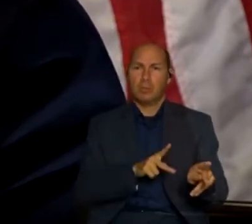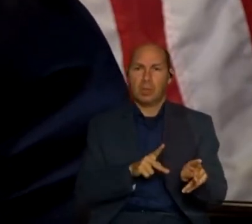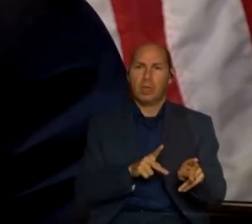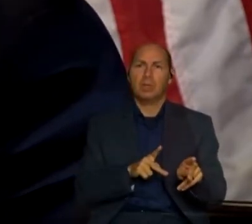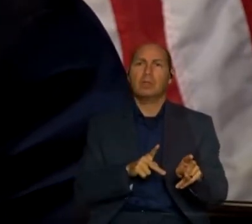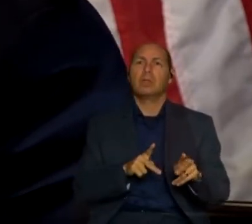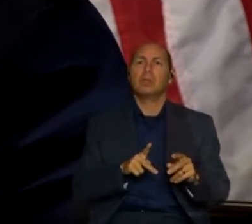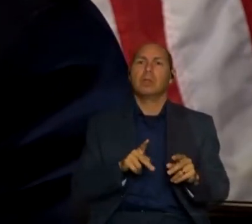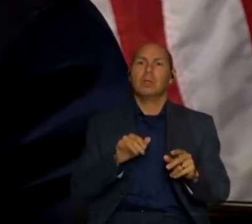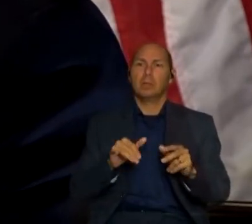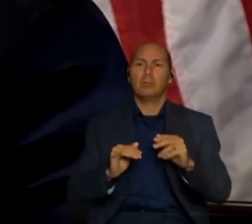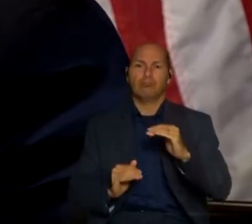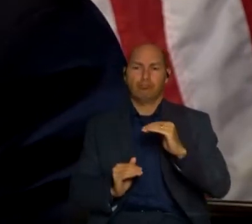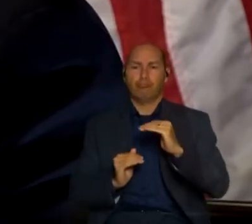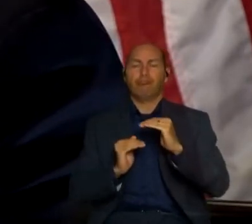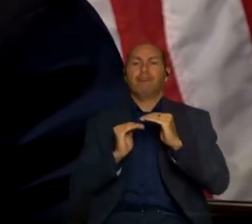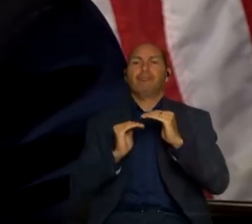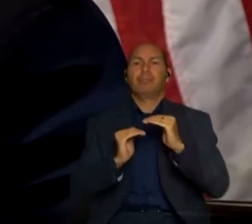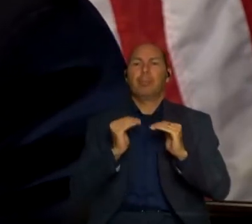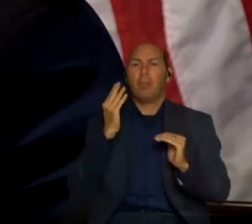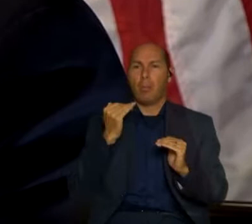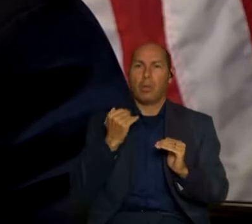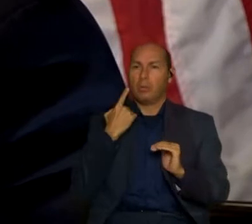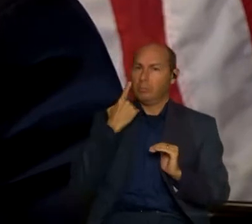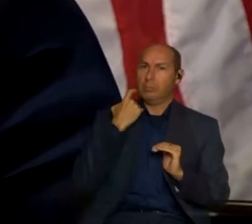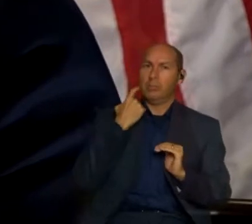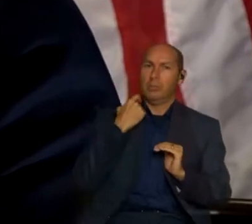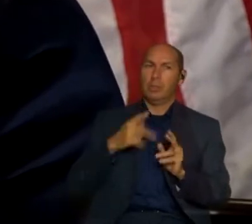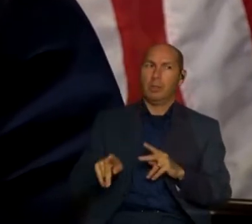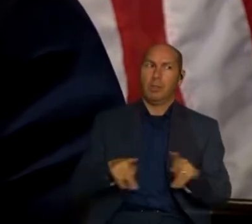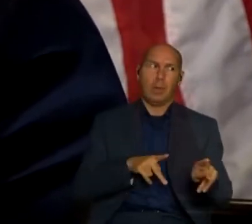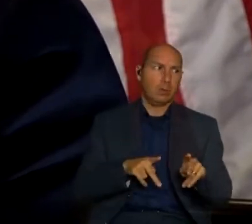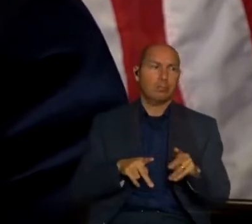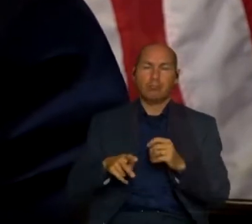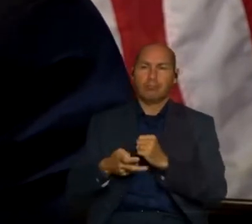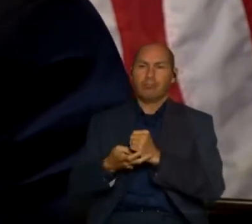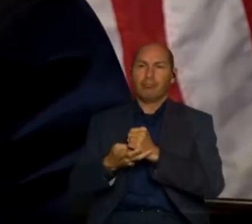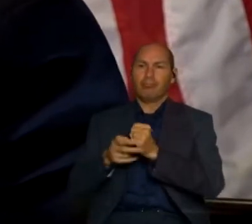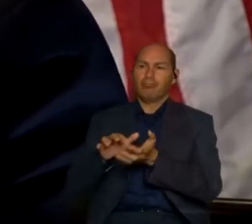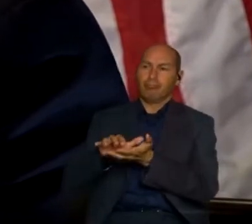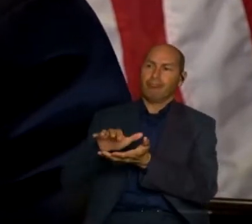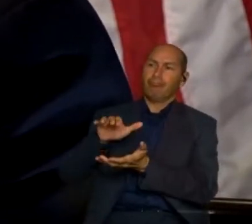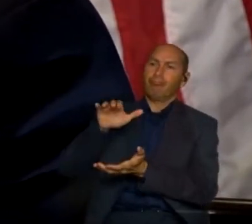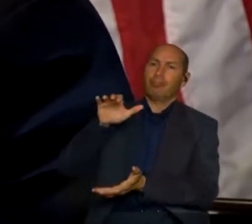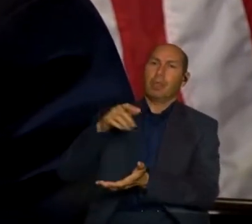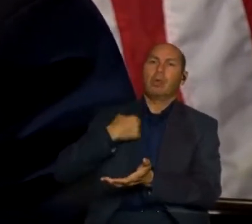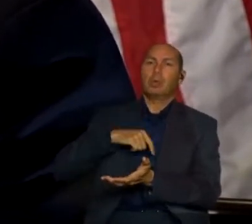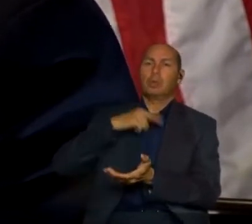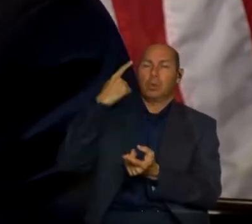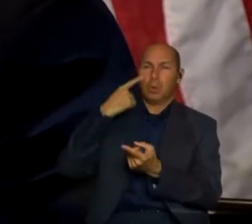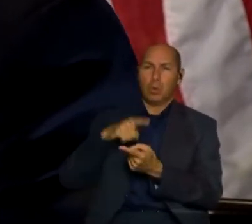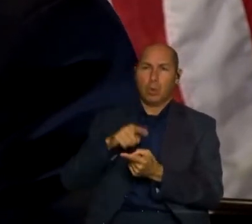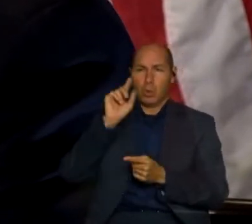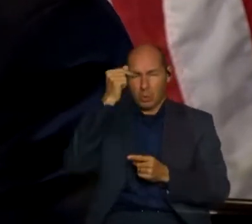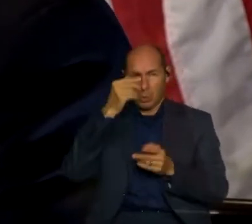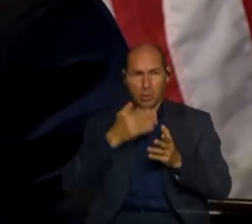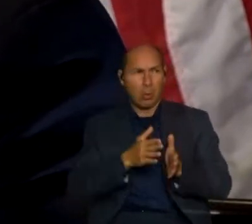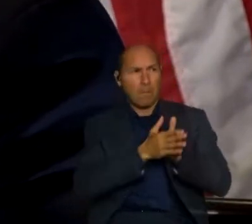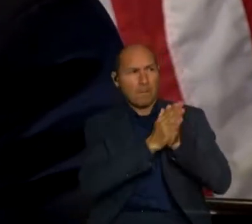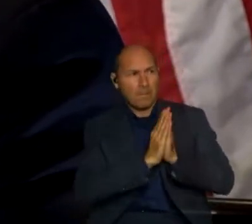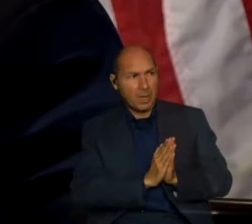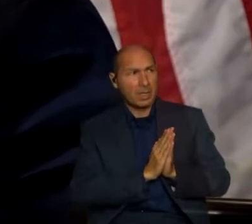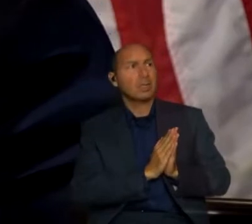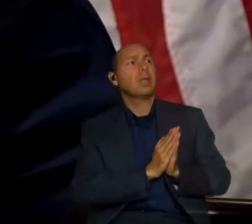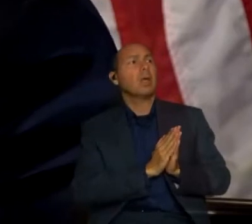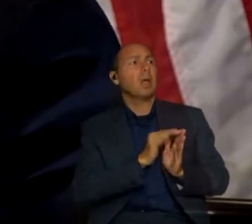levels it's reached because of the recent fiscal plans. We also agreed to the governor's request to temporarily exempt